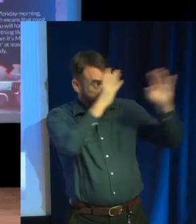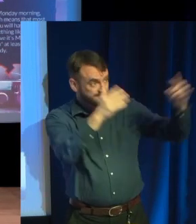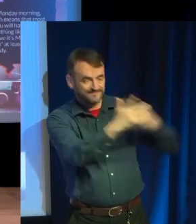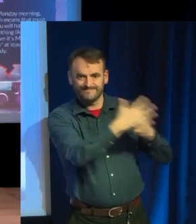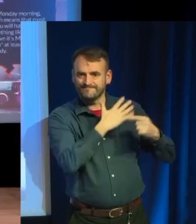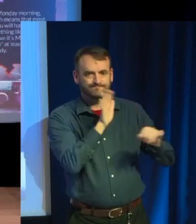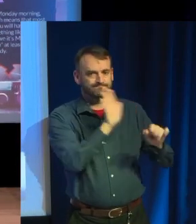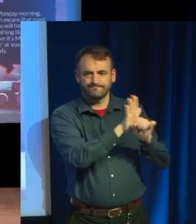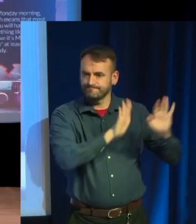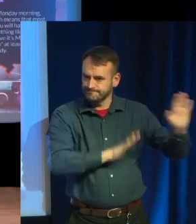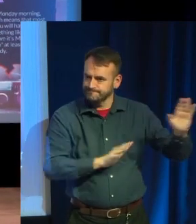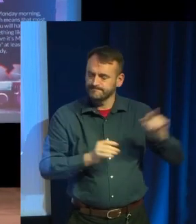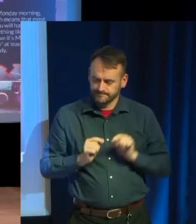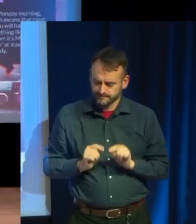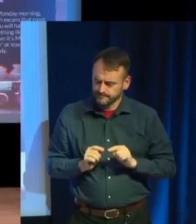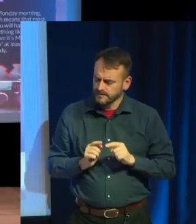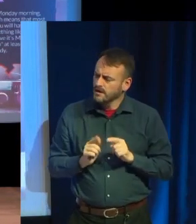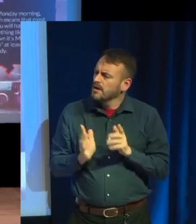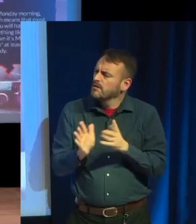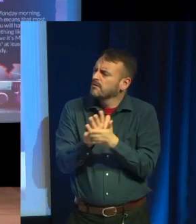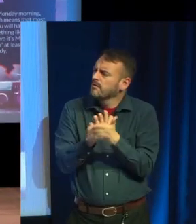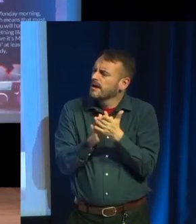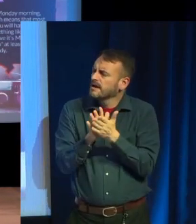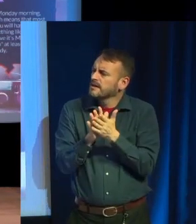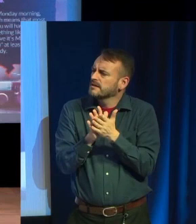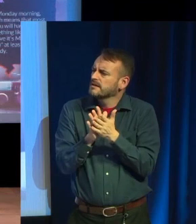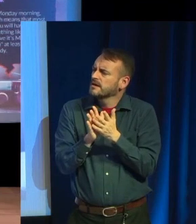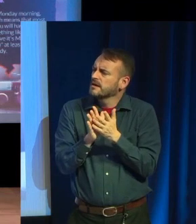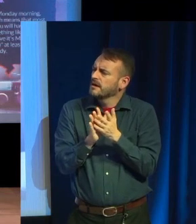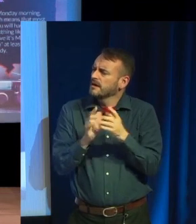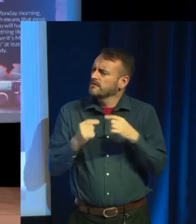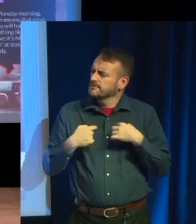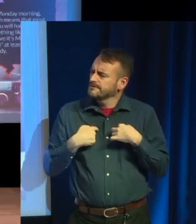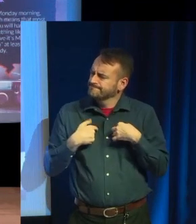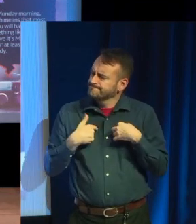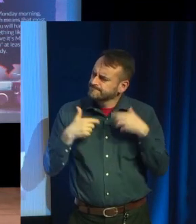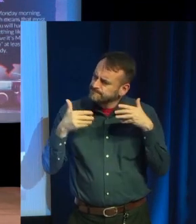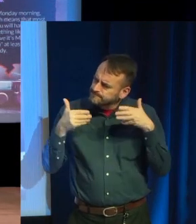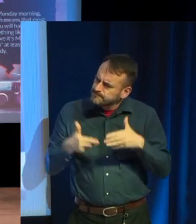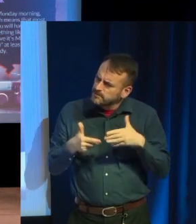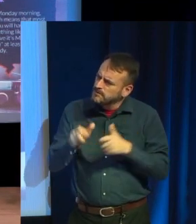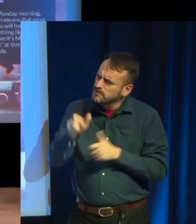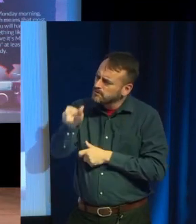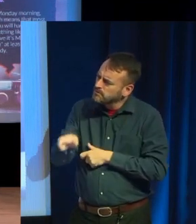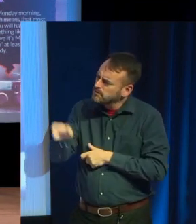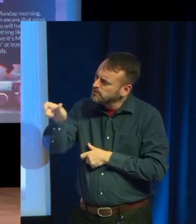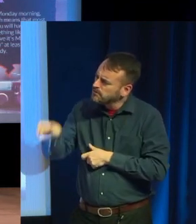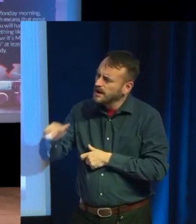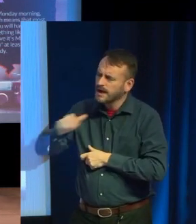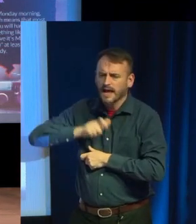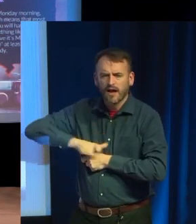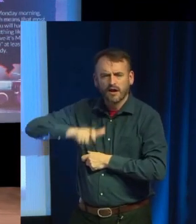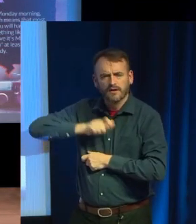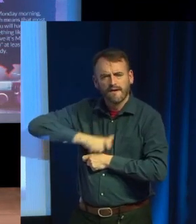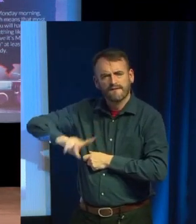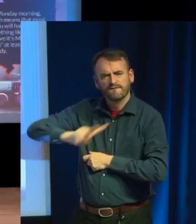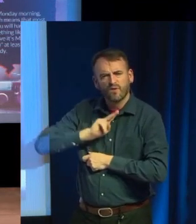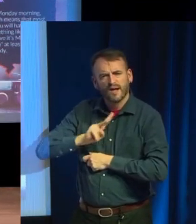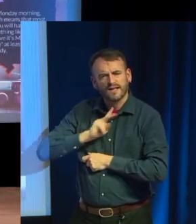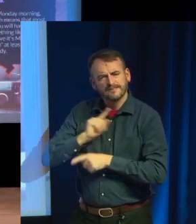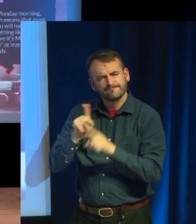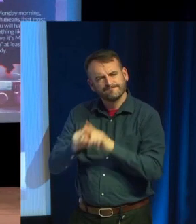But that meant that I had to think a bit more about what they would sound like. Distinctive voices,